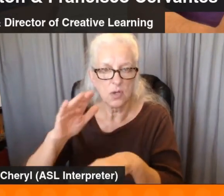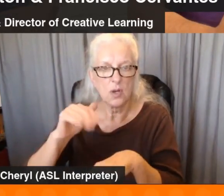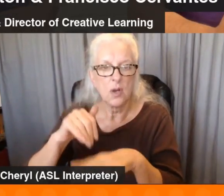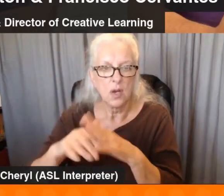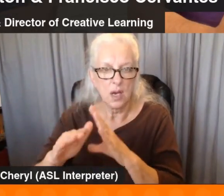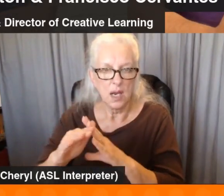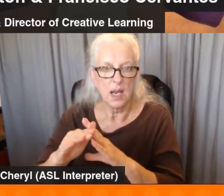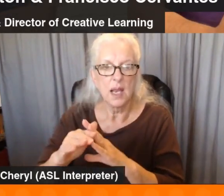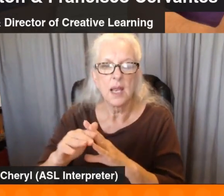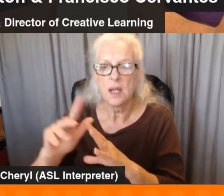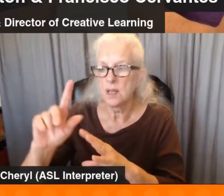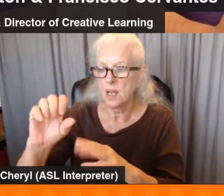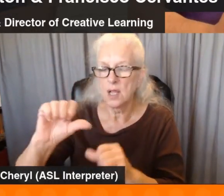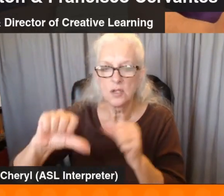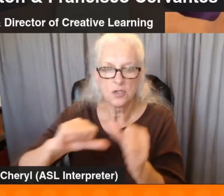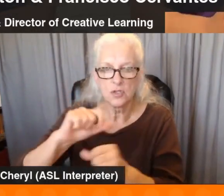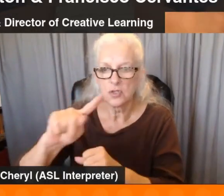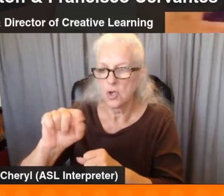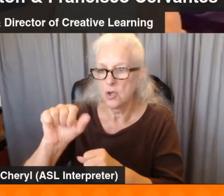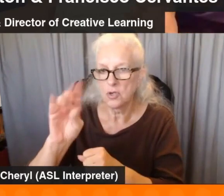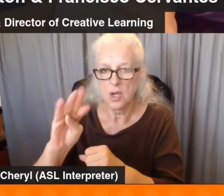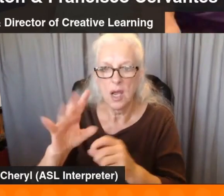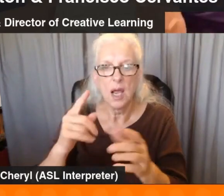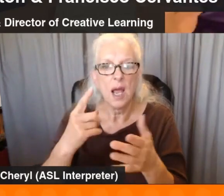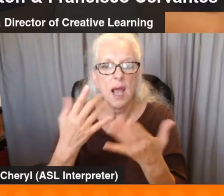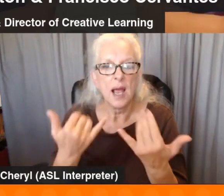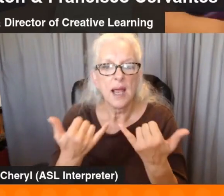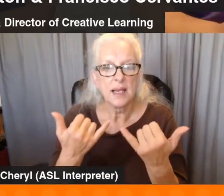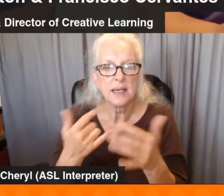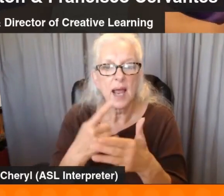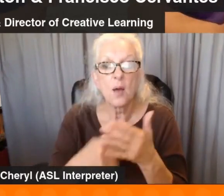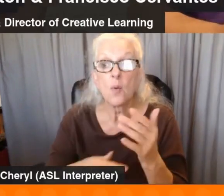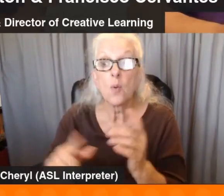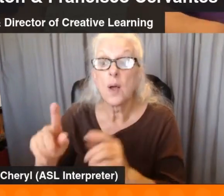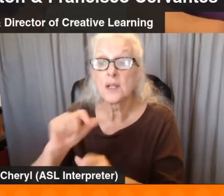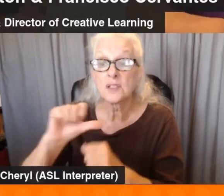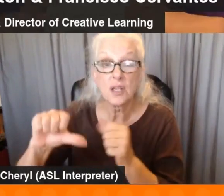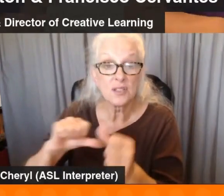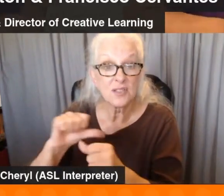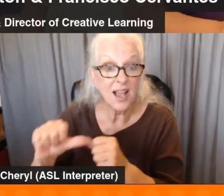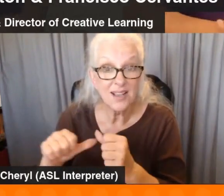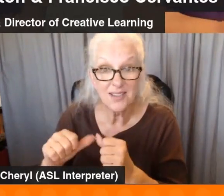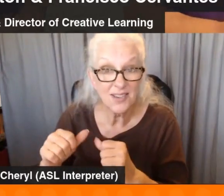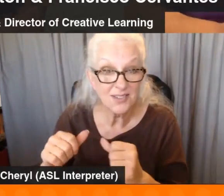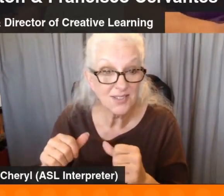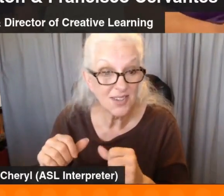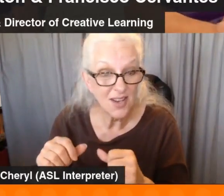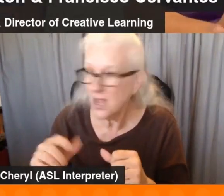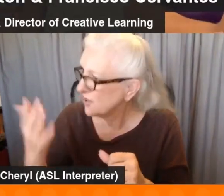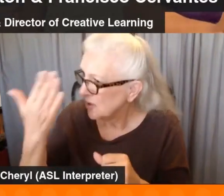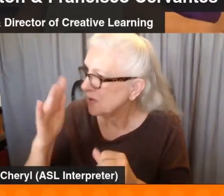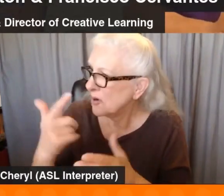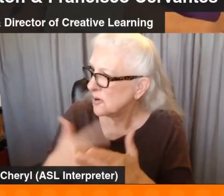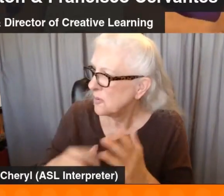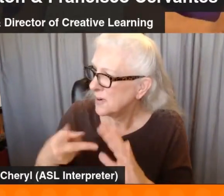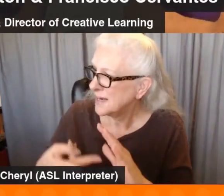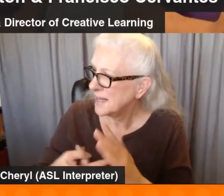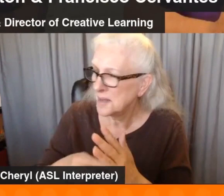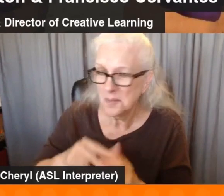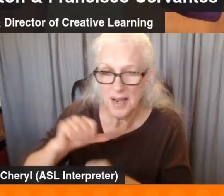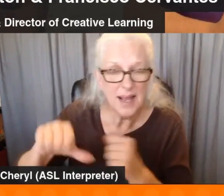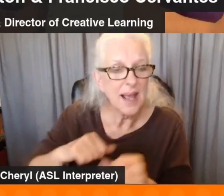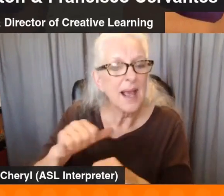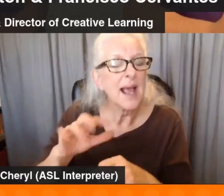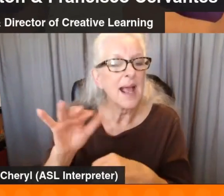in the social tab. And what is a social session, Elaine? You don't know what a social session is, Francisco? Our social